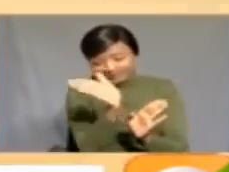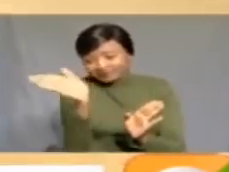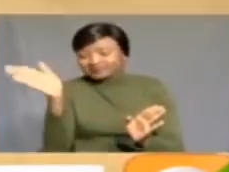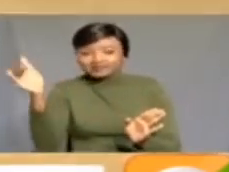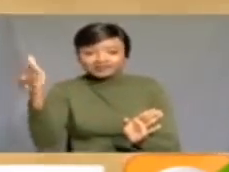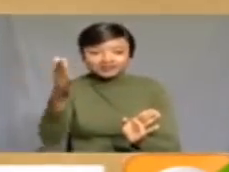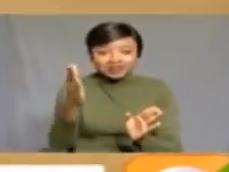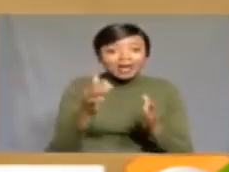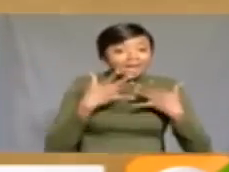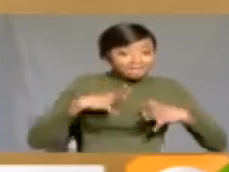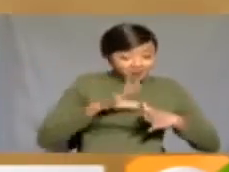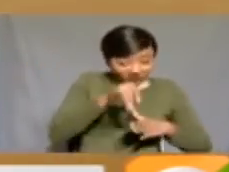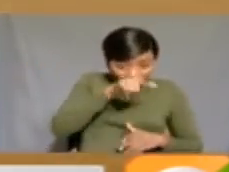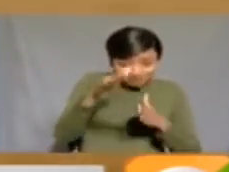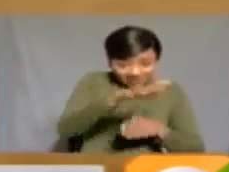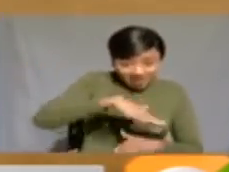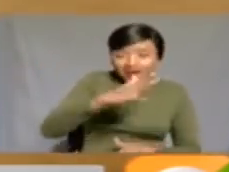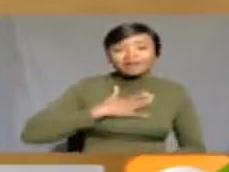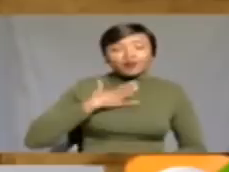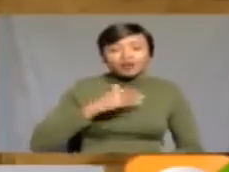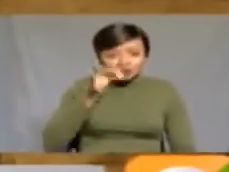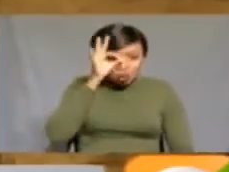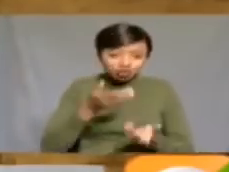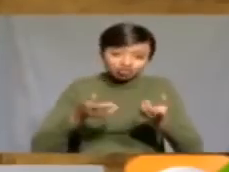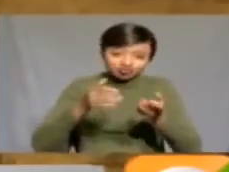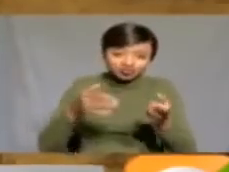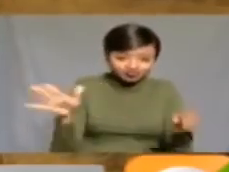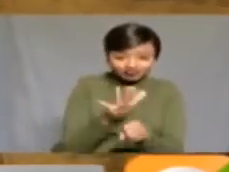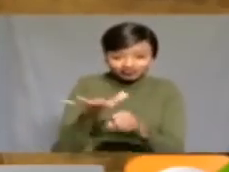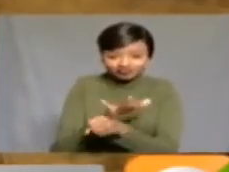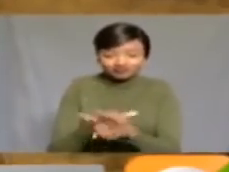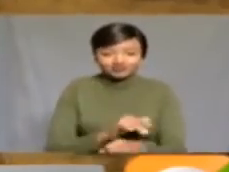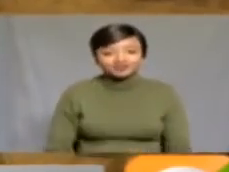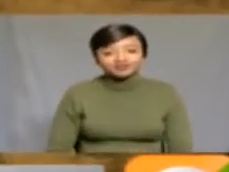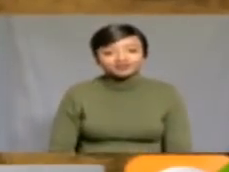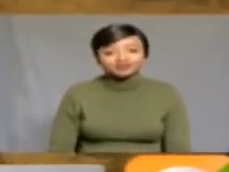leaders from the area want the road hastily repaired. Raquel Mwigai, Citizen TV.